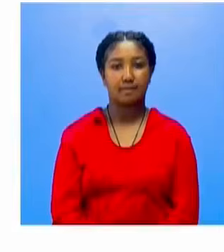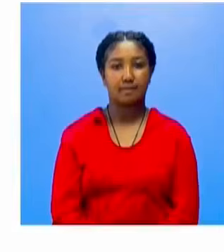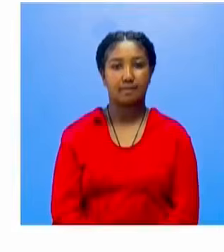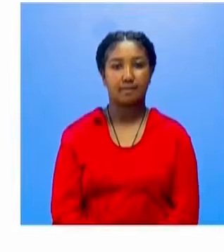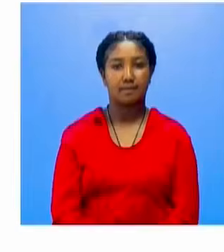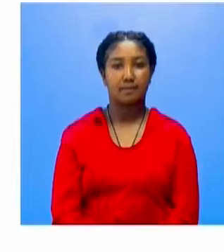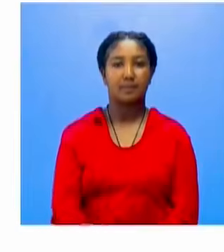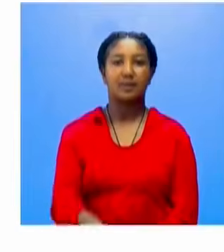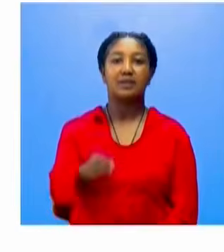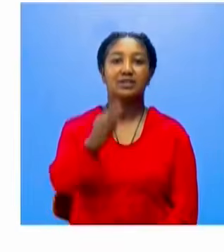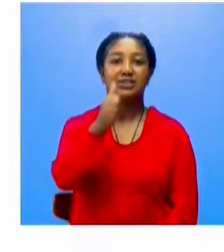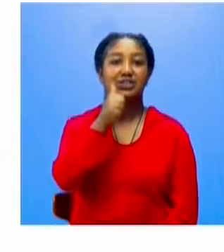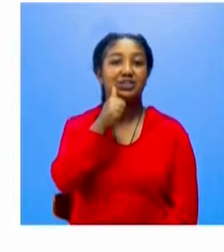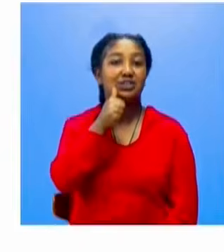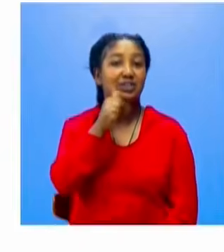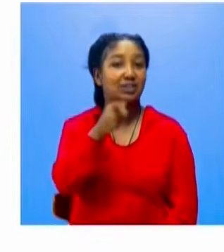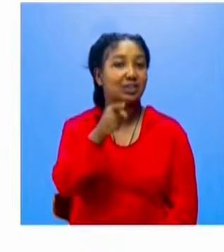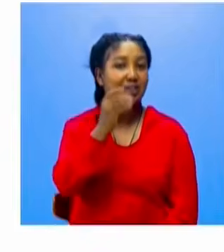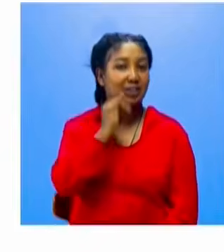She is